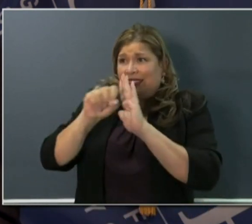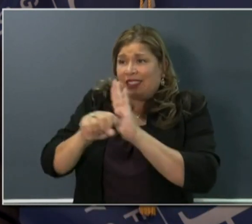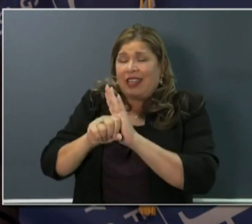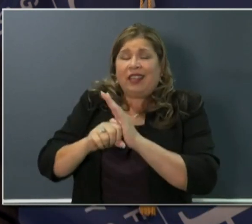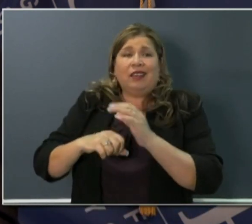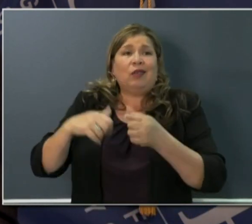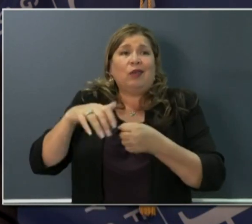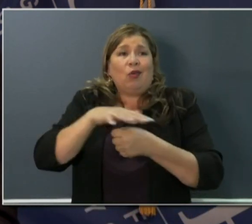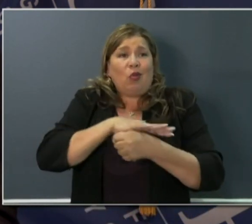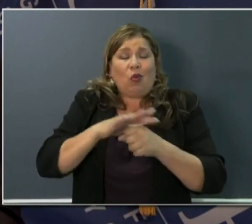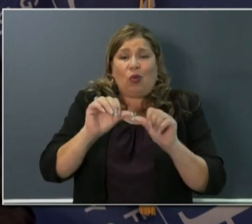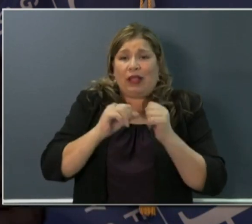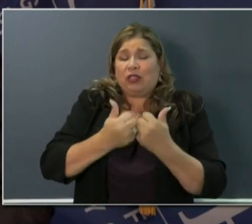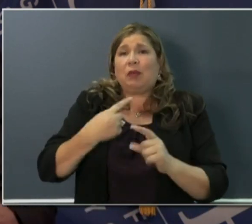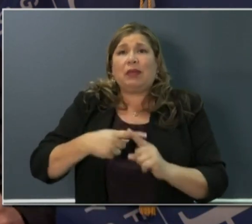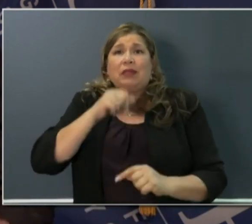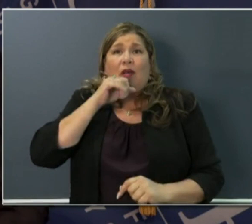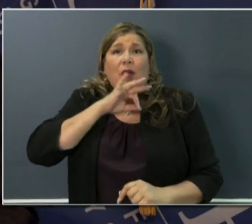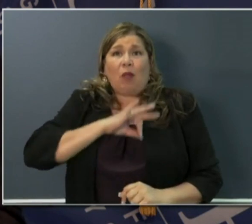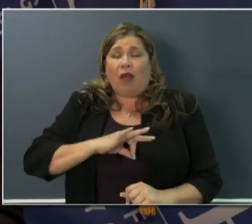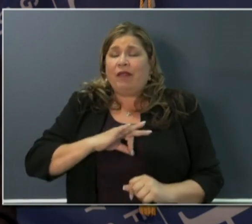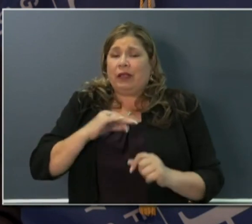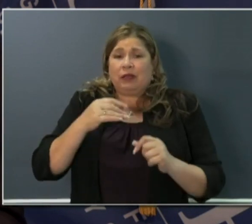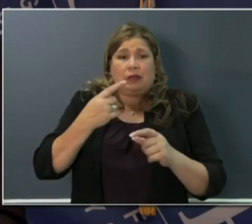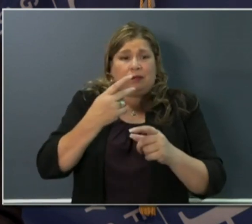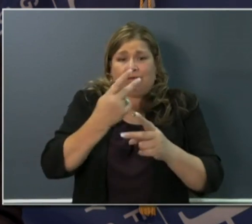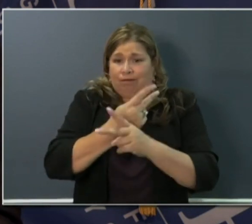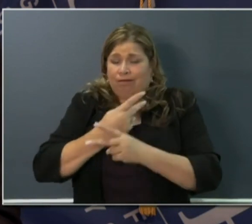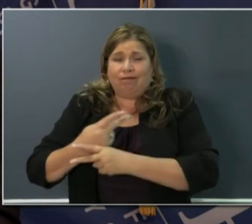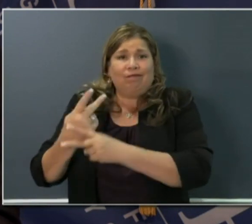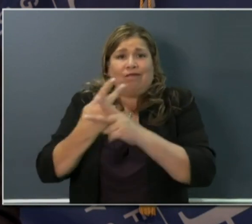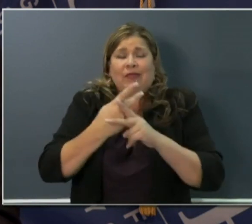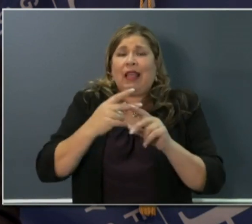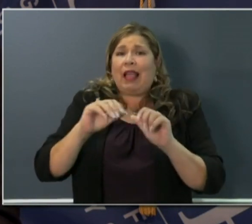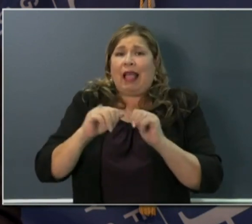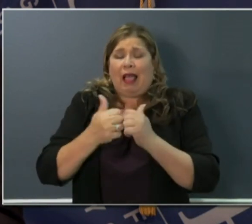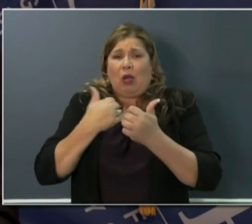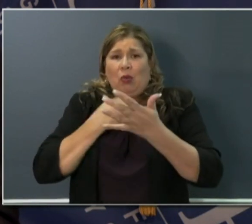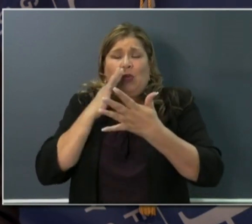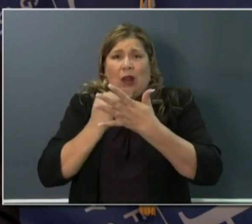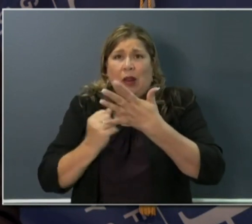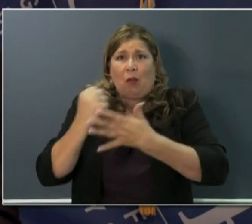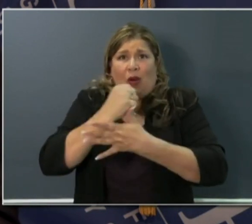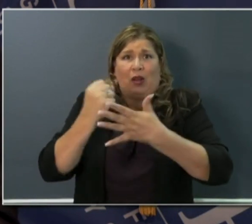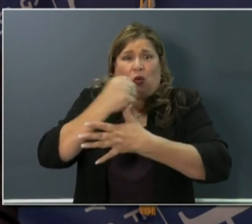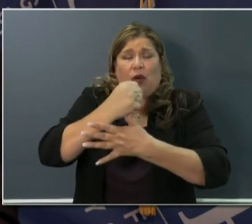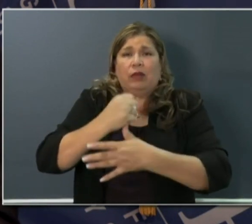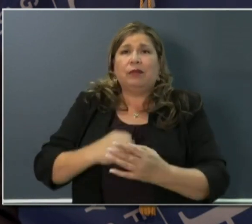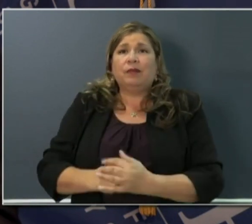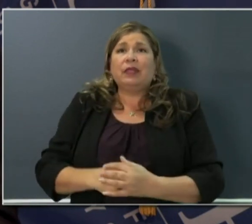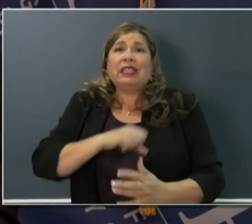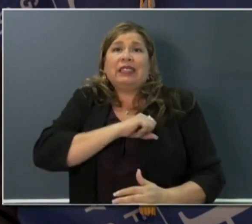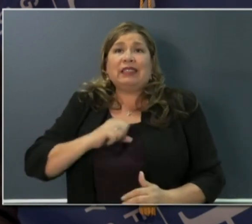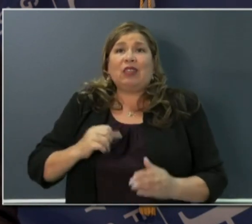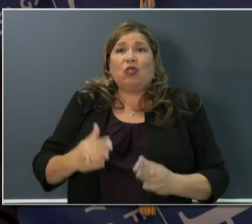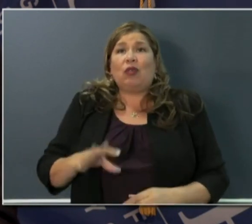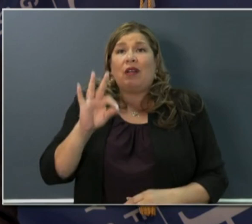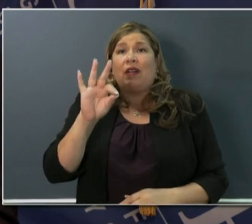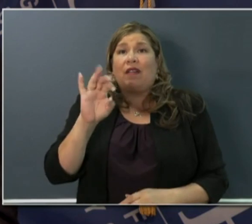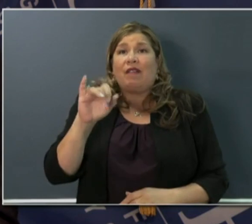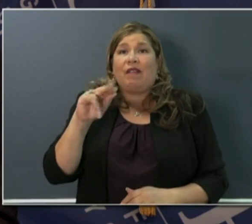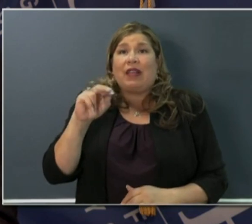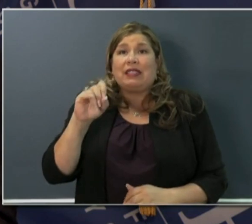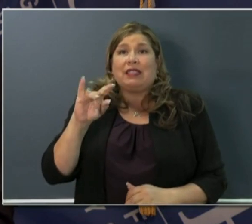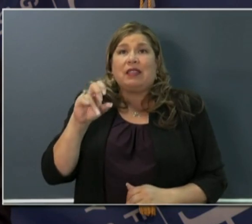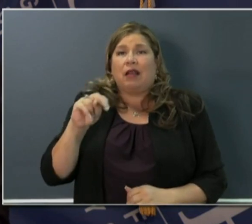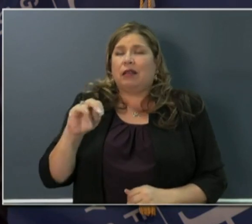and nonprofits to work to delineate exactly what we needed to prioritize, Senator Feinstein accordingly, and I can't say it